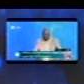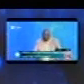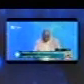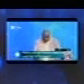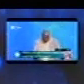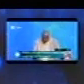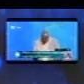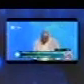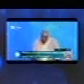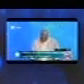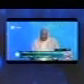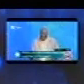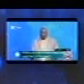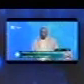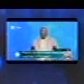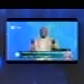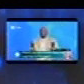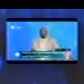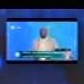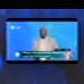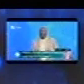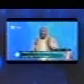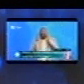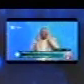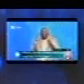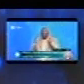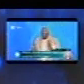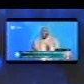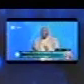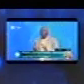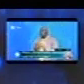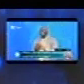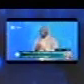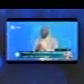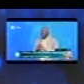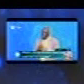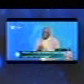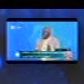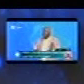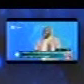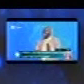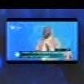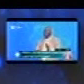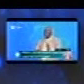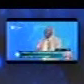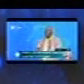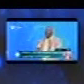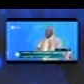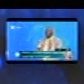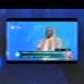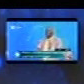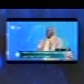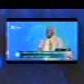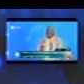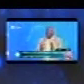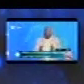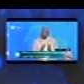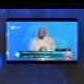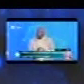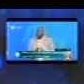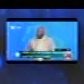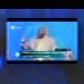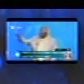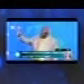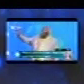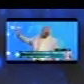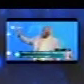they put him on a stretcher and they are bringing him up, he may feel anything like dizzy, this before, as if I am fainting. And some